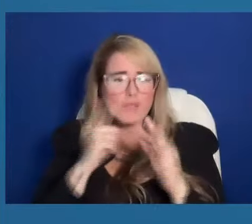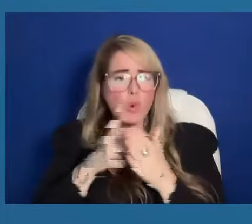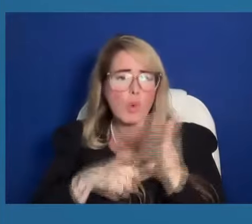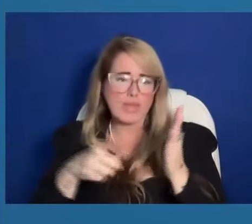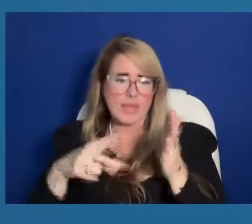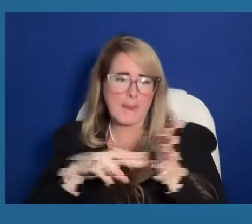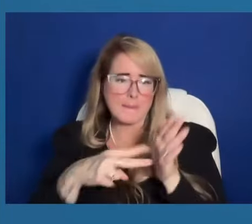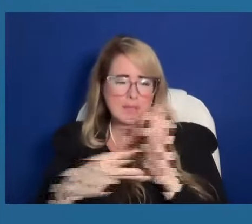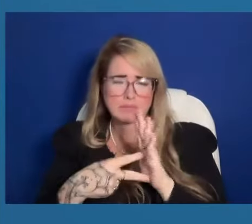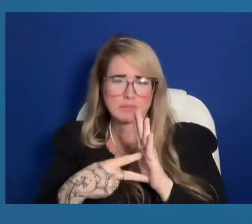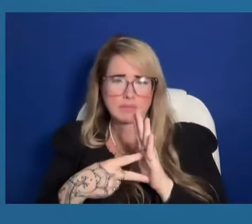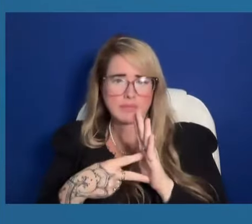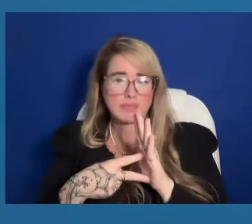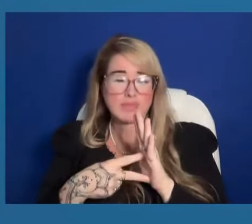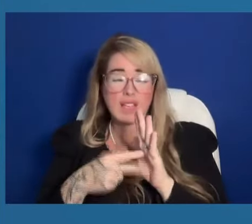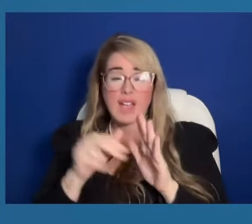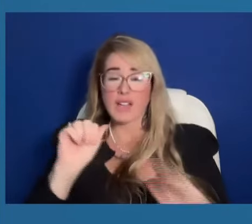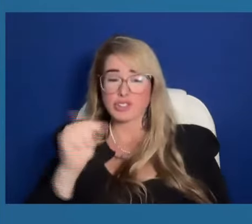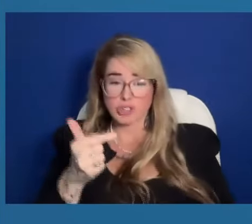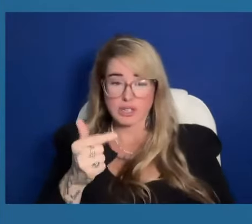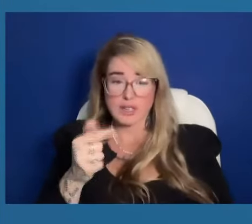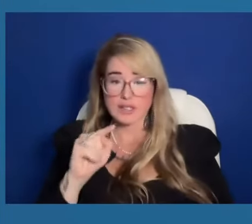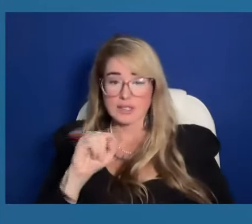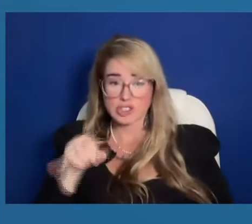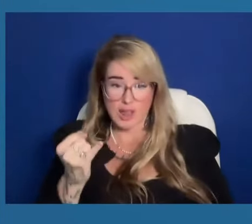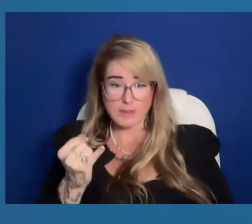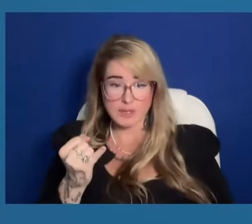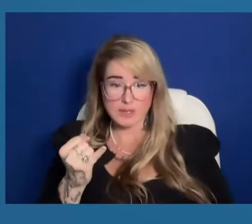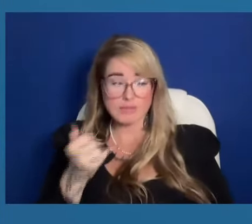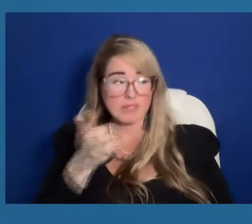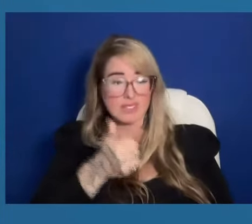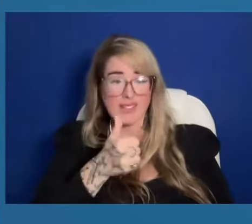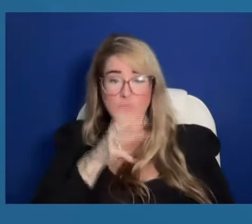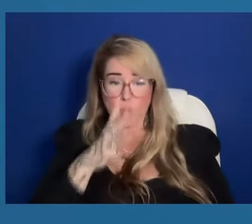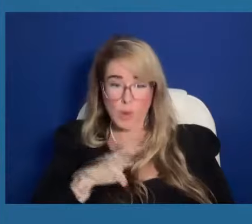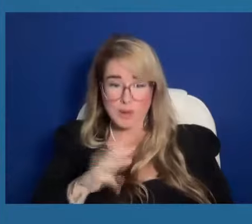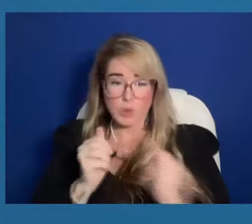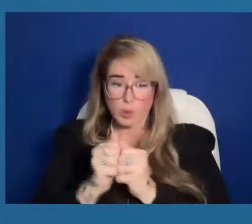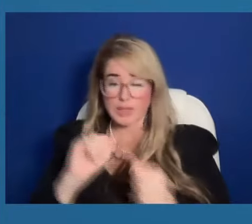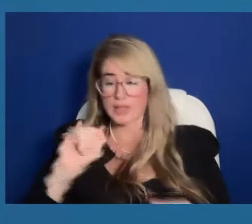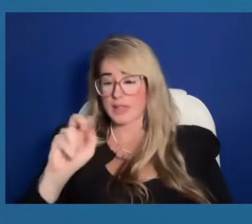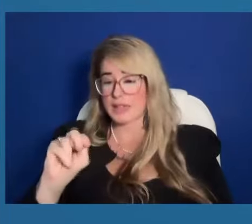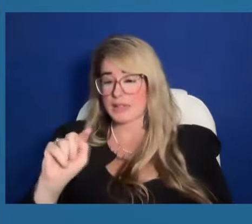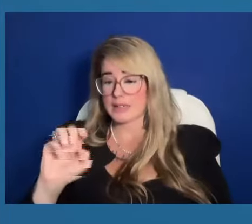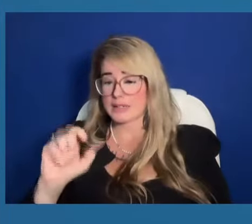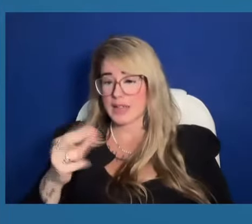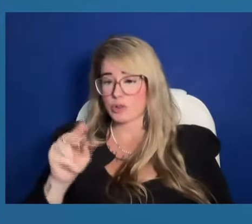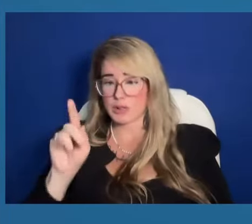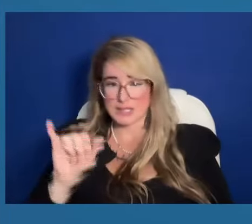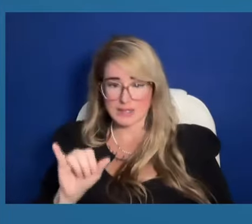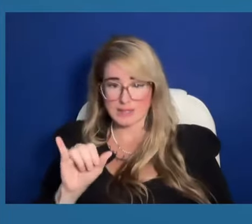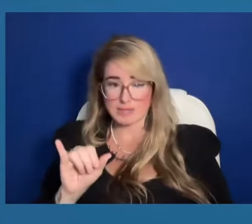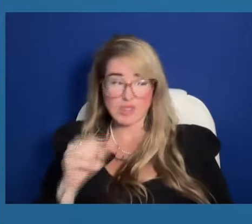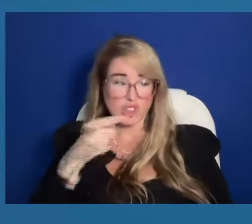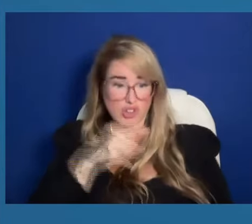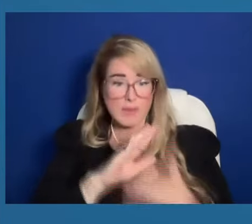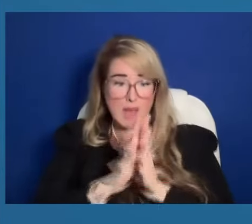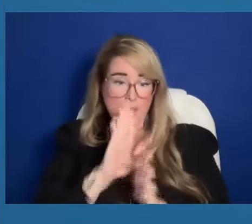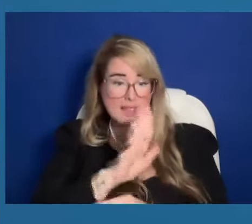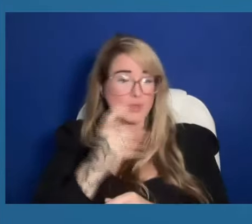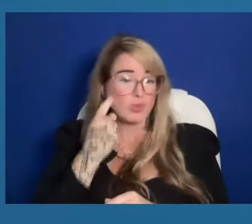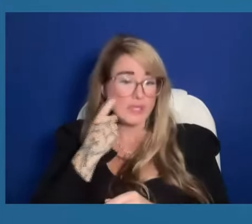for. Attorney General James is a woman of integrity, and she is his latest political